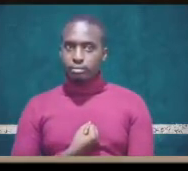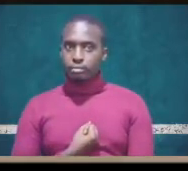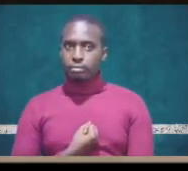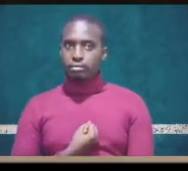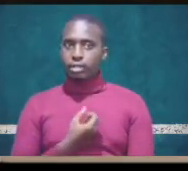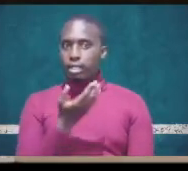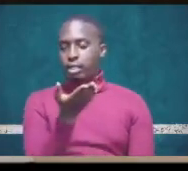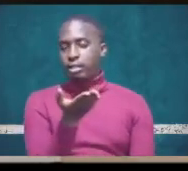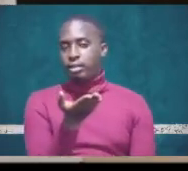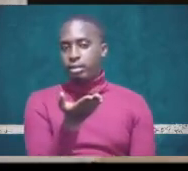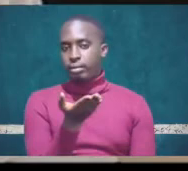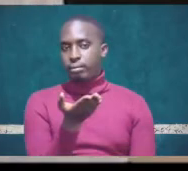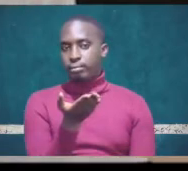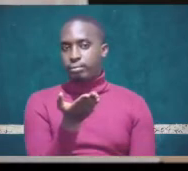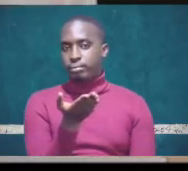the